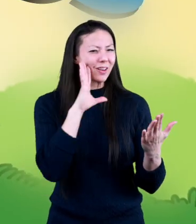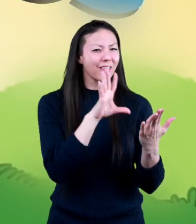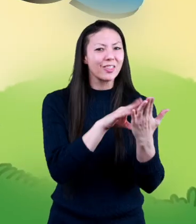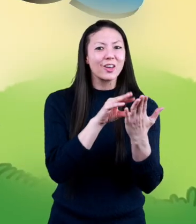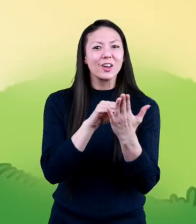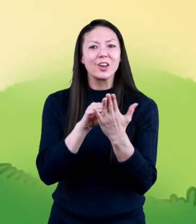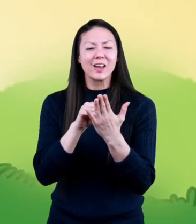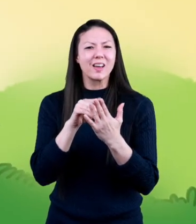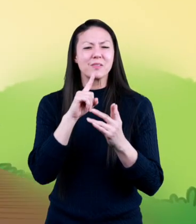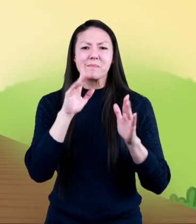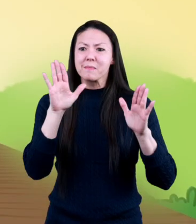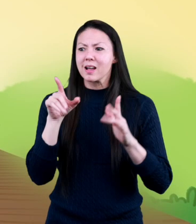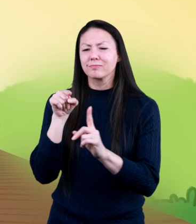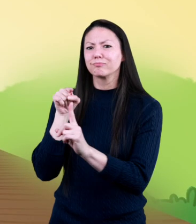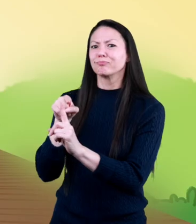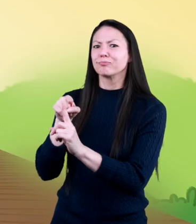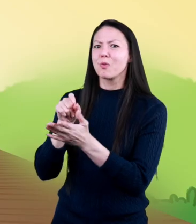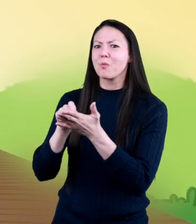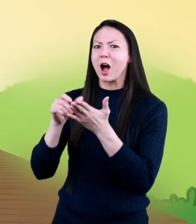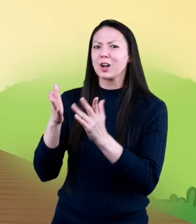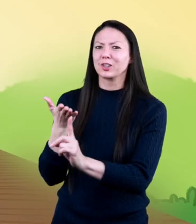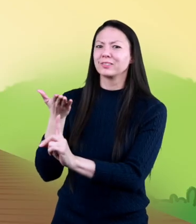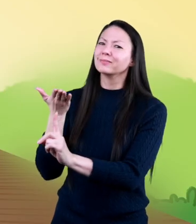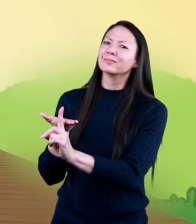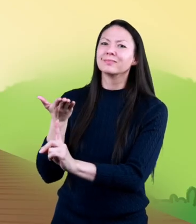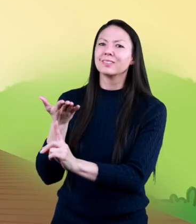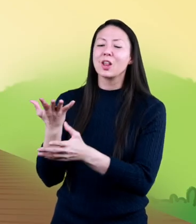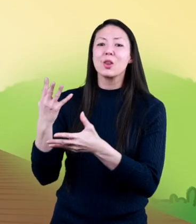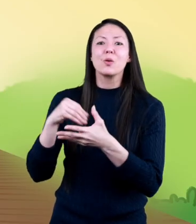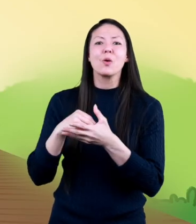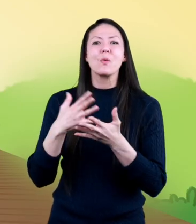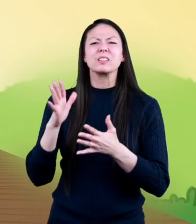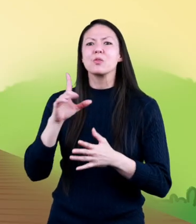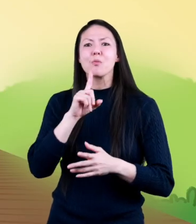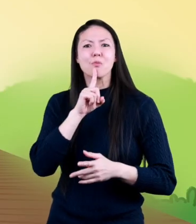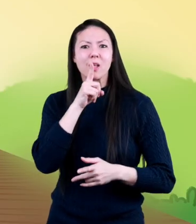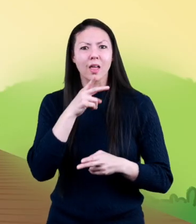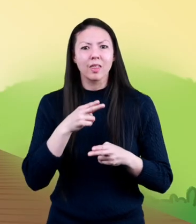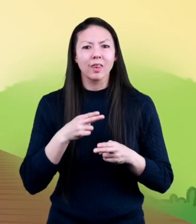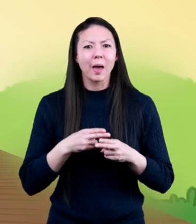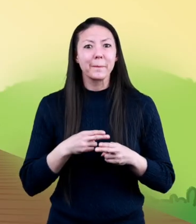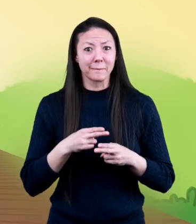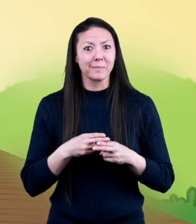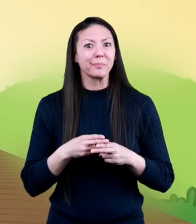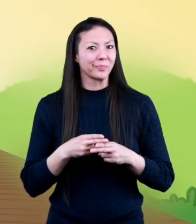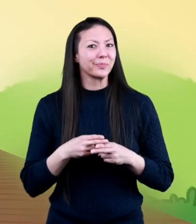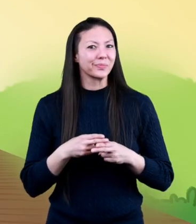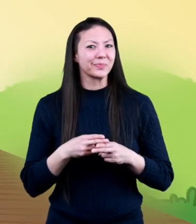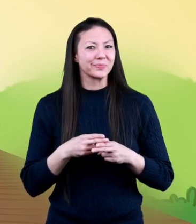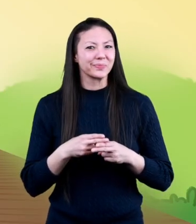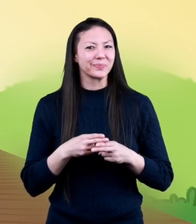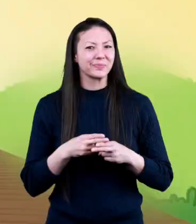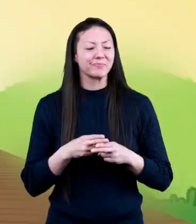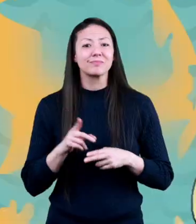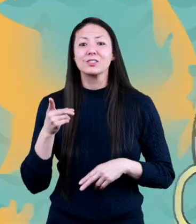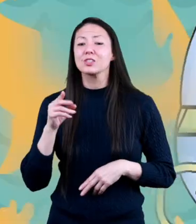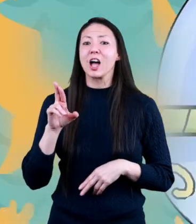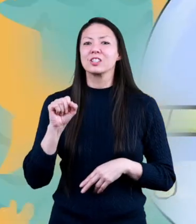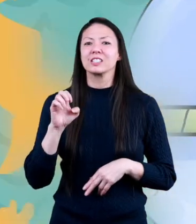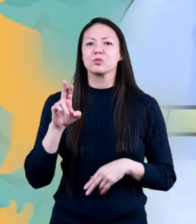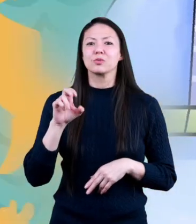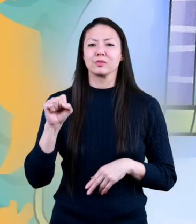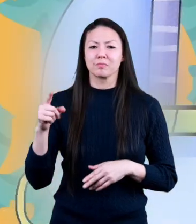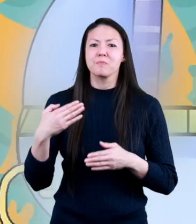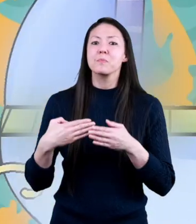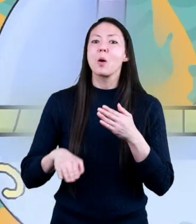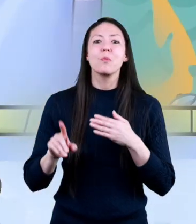Today, we're going to learn all about this amazing writer, including what his real name is.